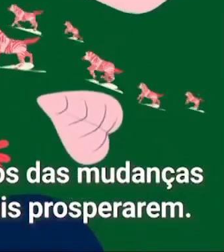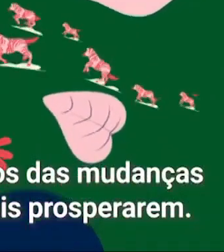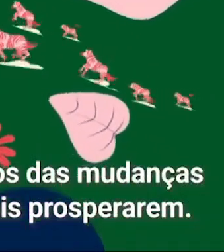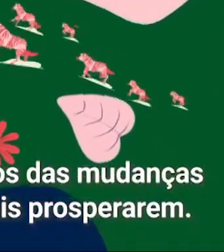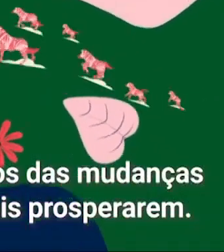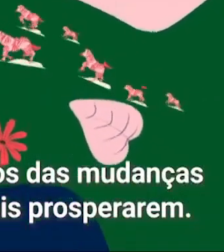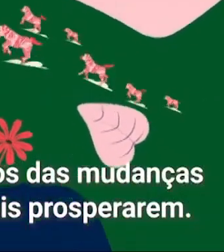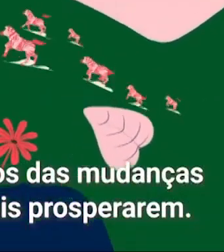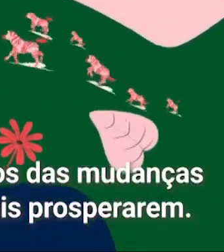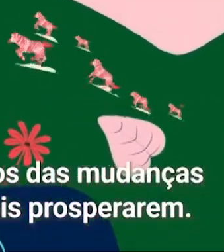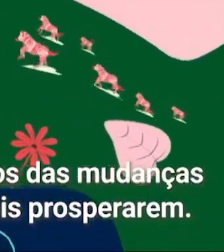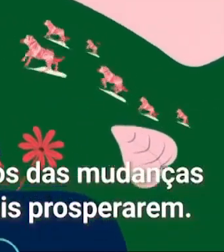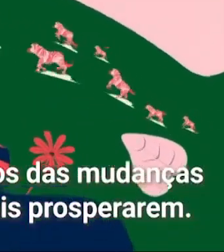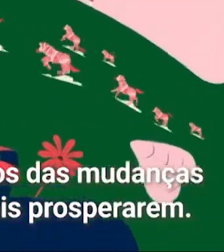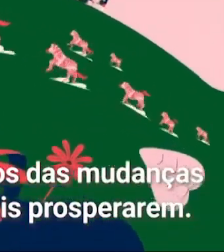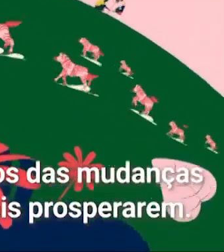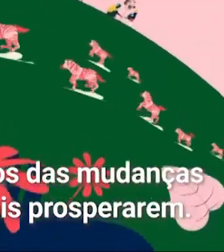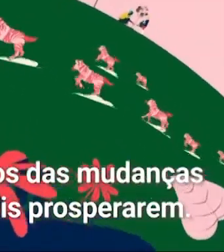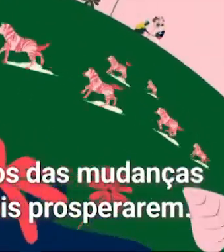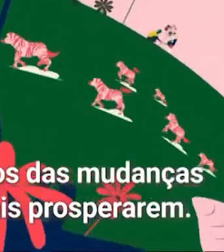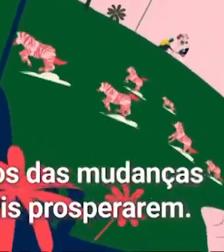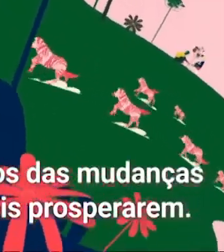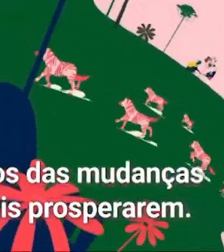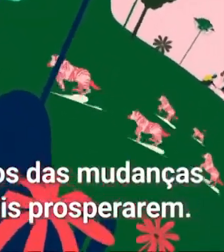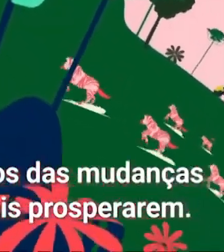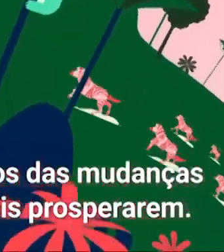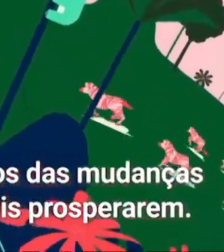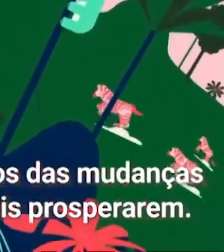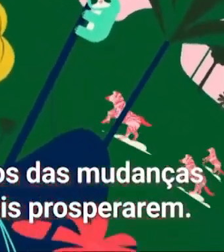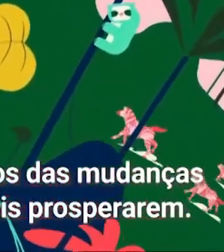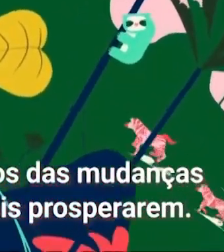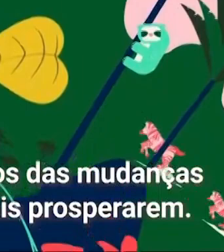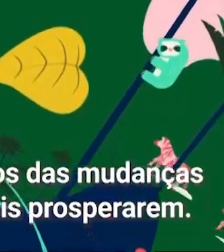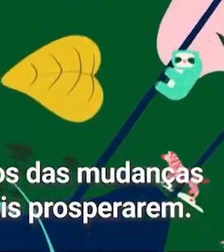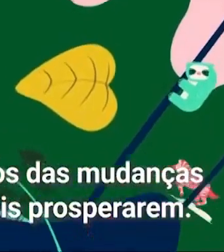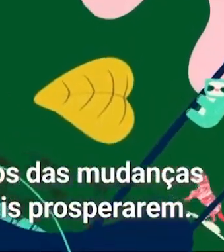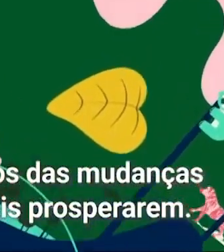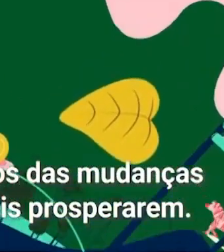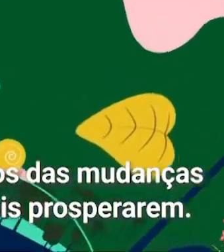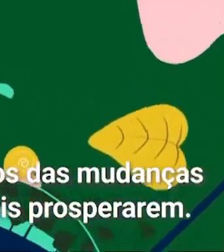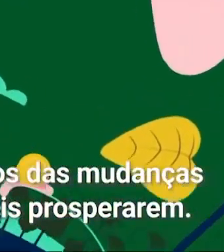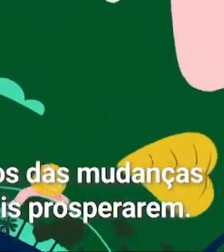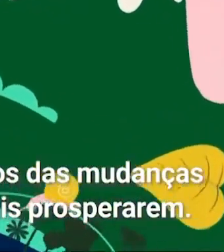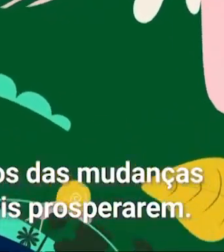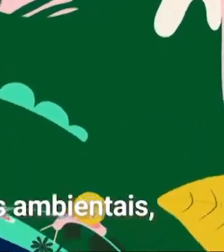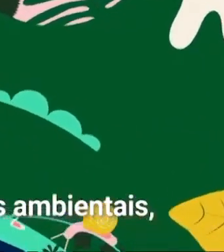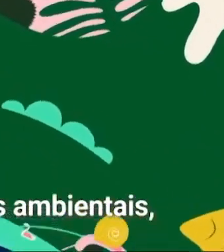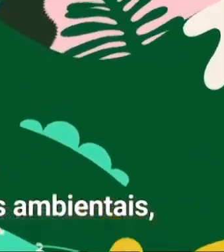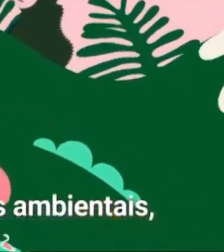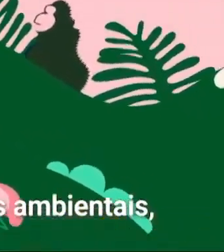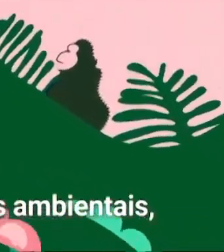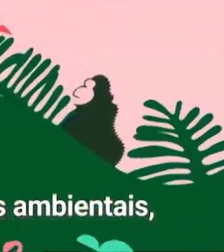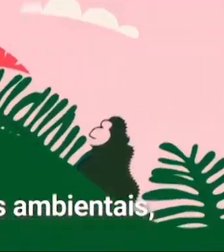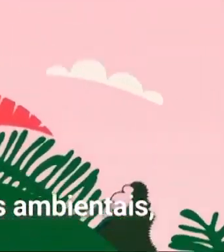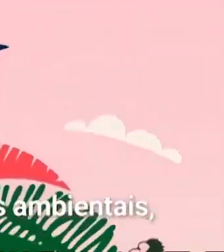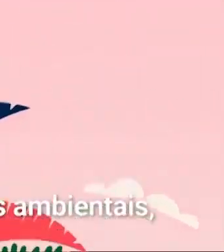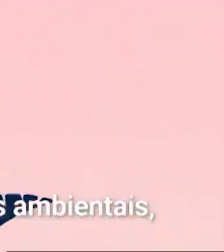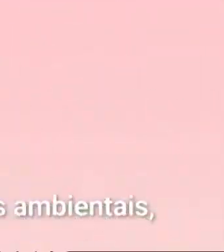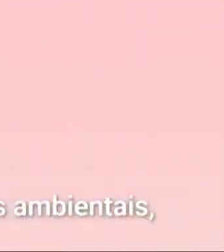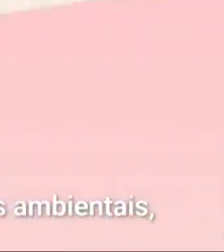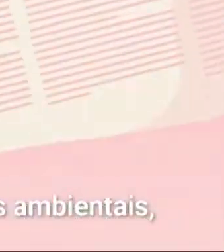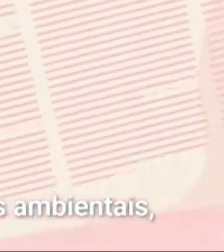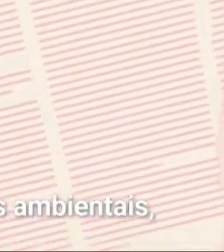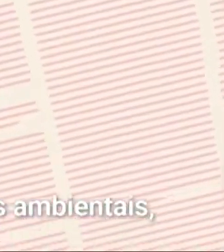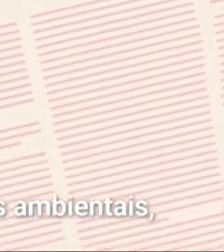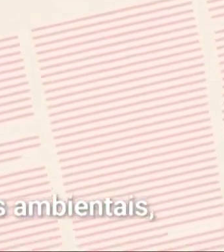nature to defend ourselves from climate change, we also create space for plants and animals to flourish. A lot of